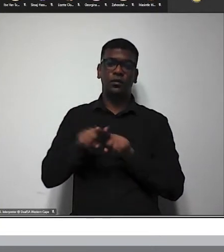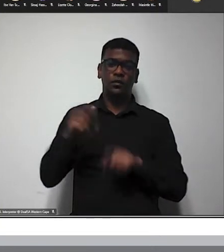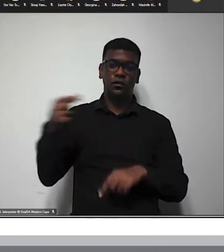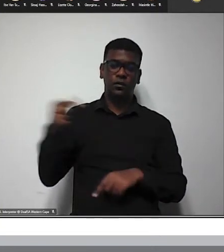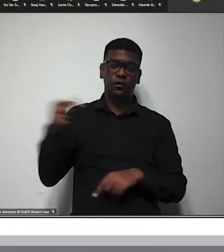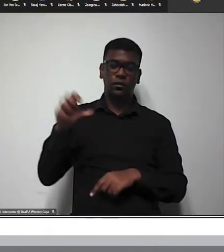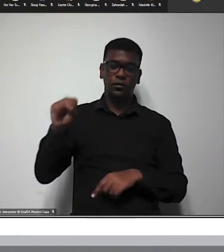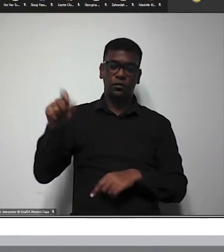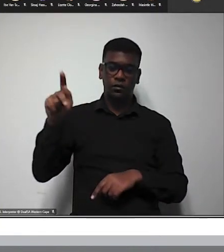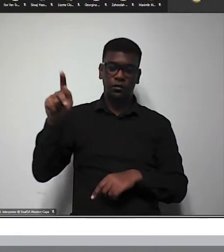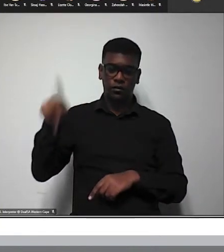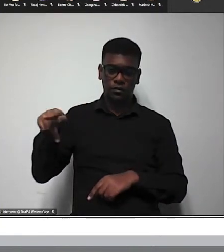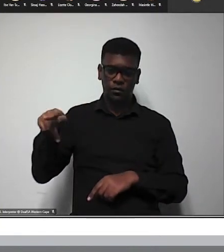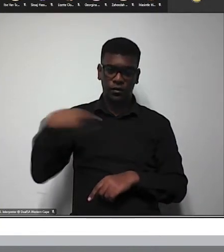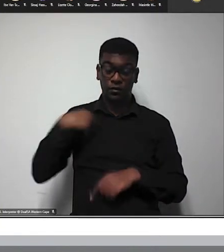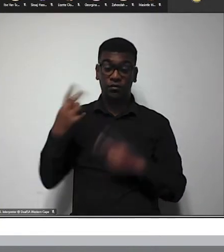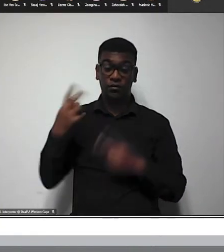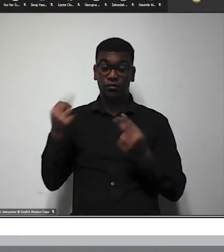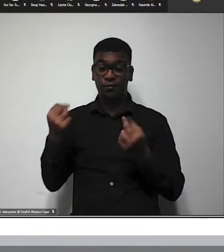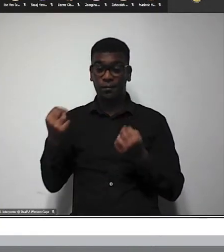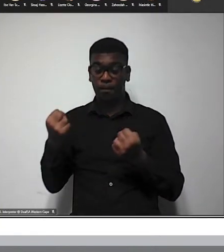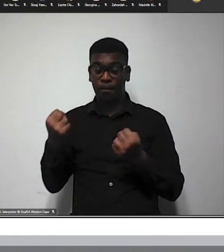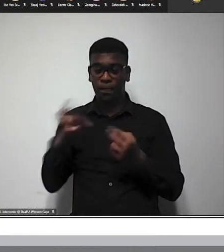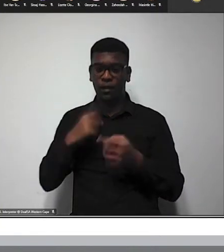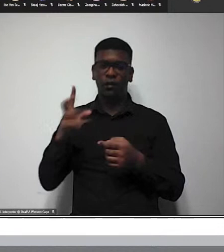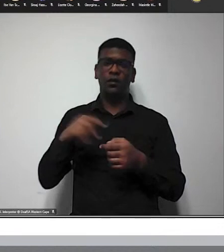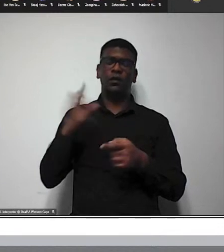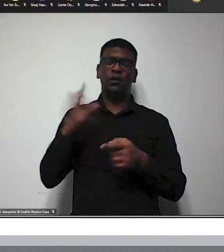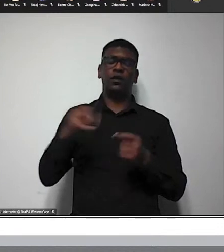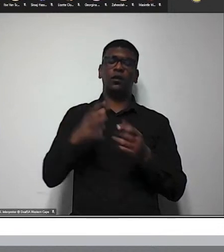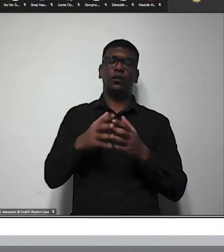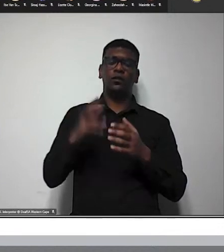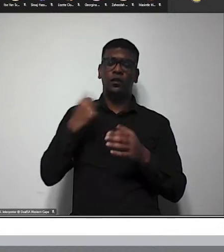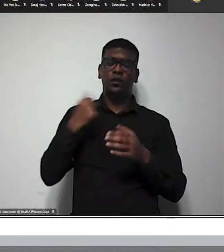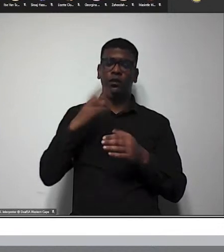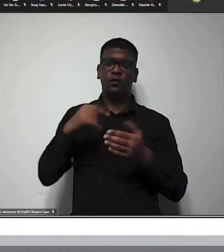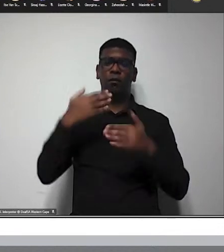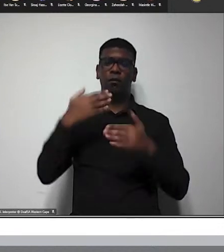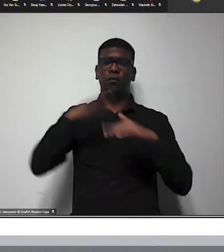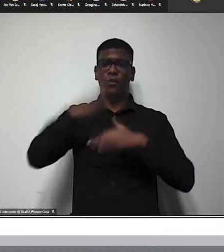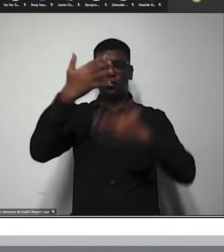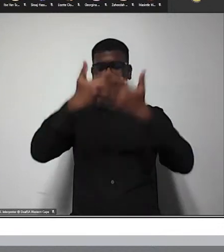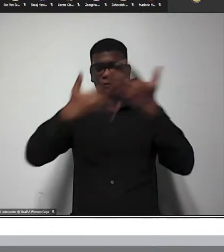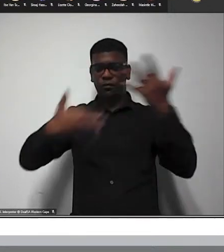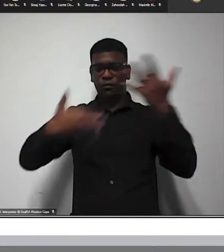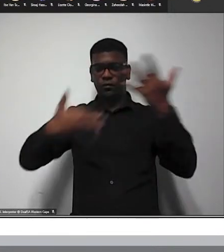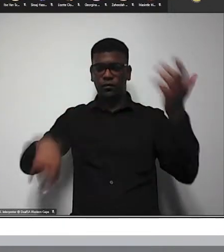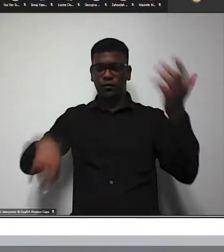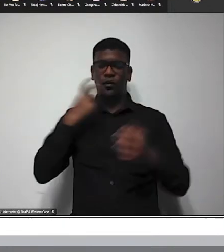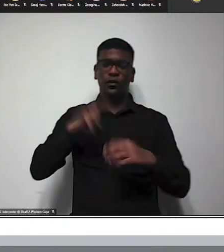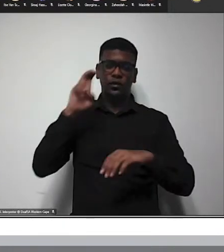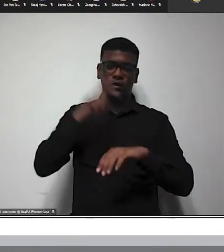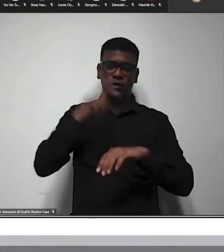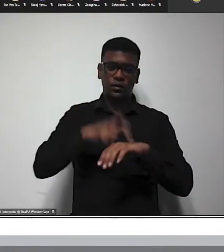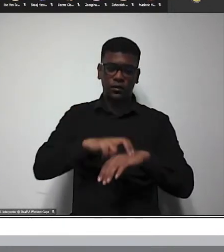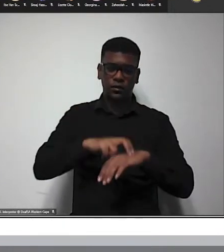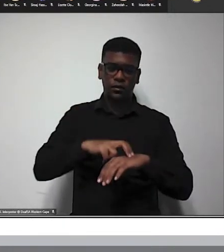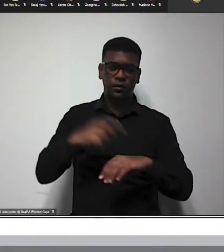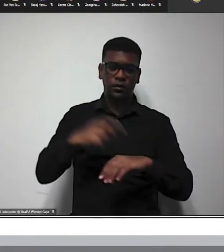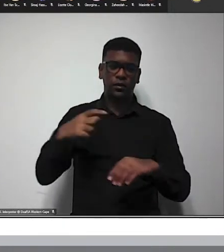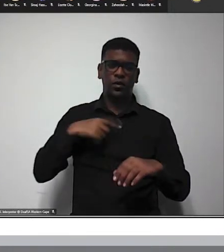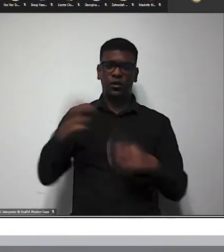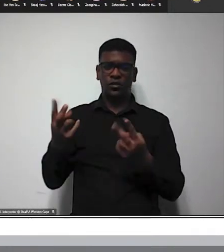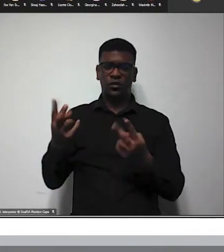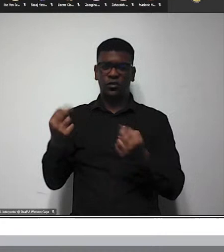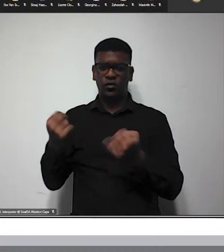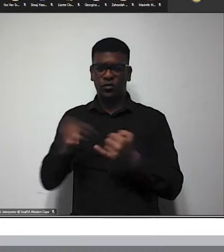quite new to this concept. So if you could just expand on the requirements for South Africa and why it hasn't been renewed, what have been the challenges